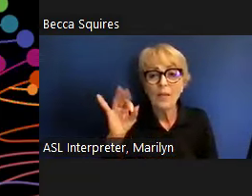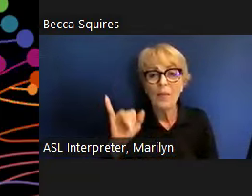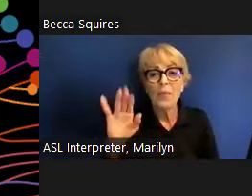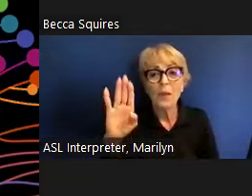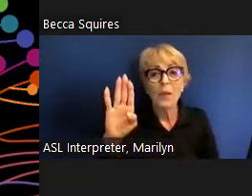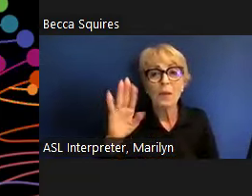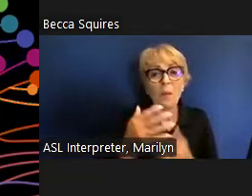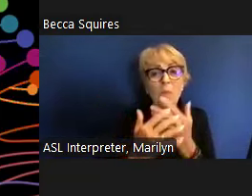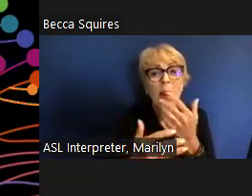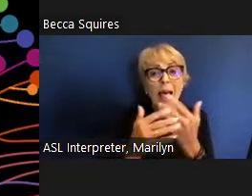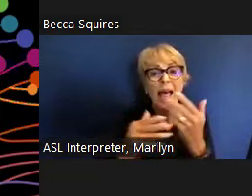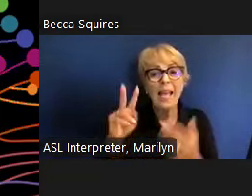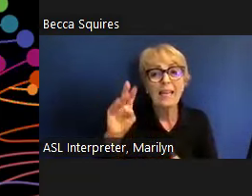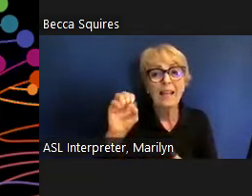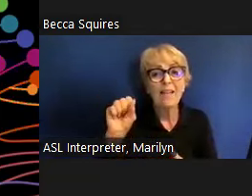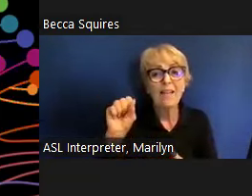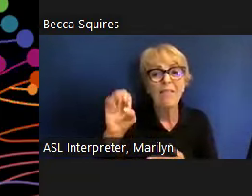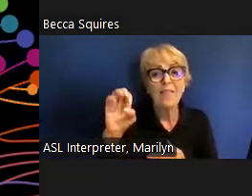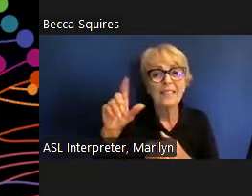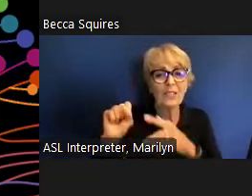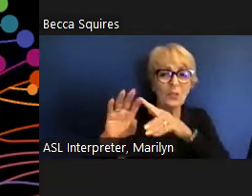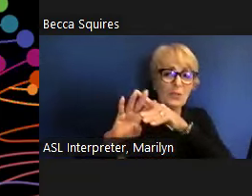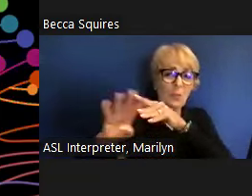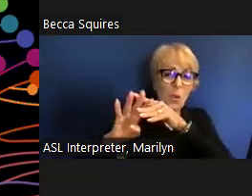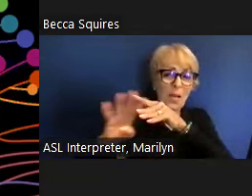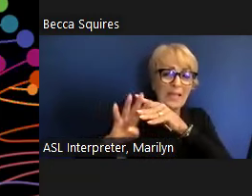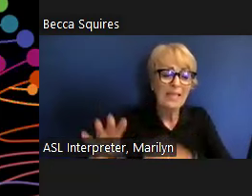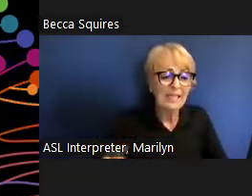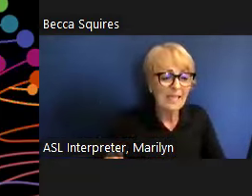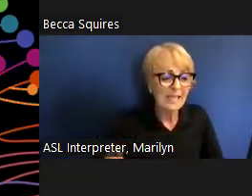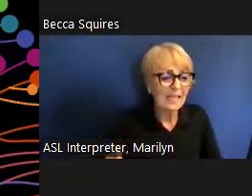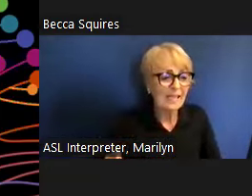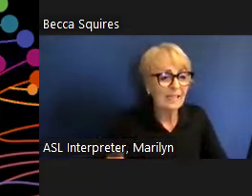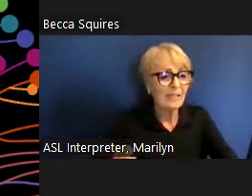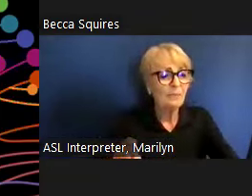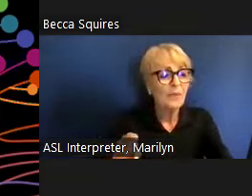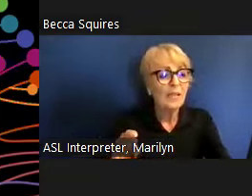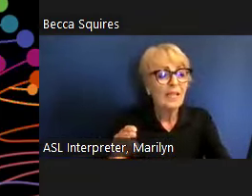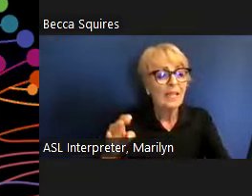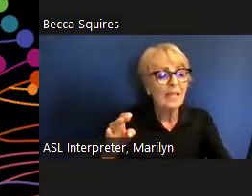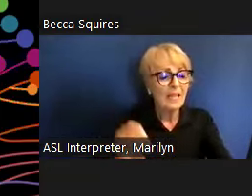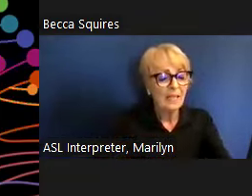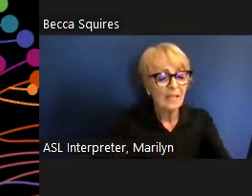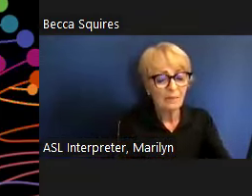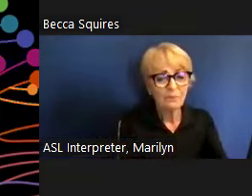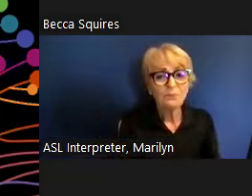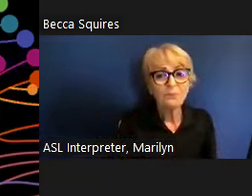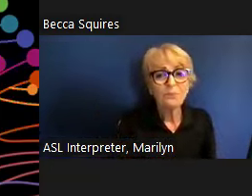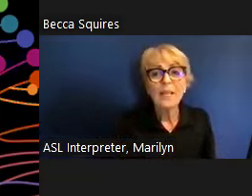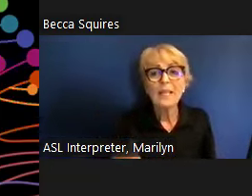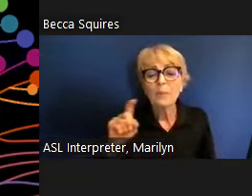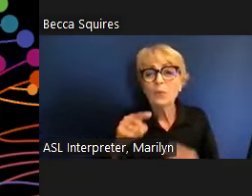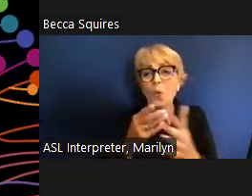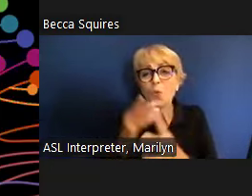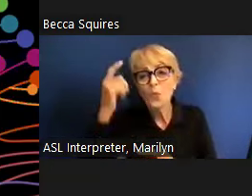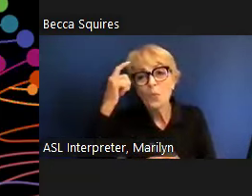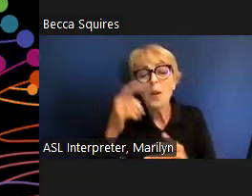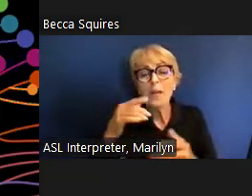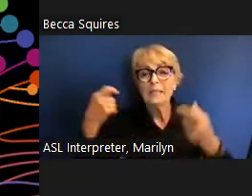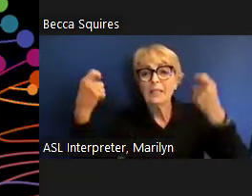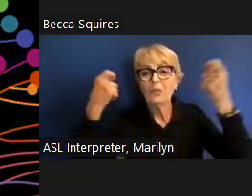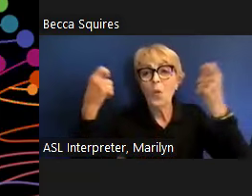vessels were leaky. The blood's supposed to go through the brain. It's very controlled what gets out of the blood vessels